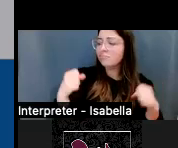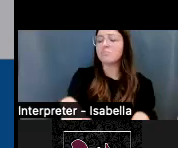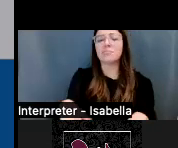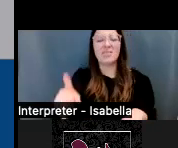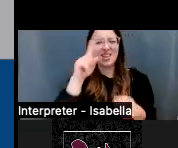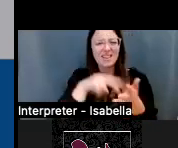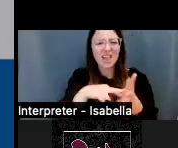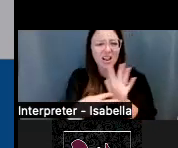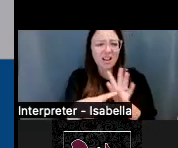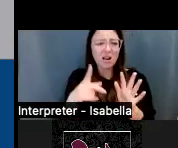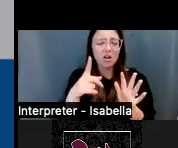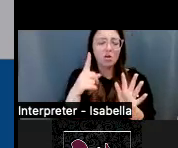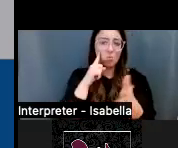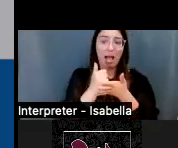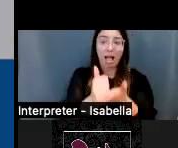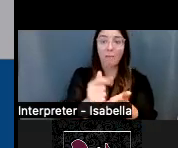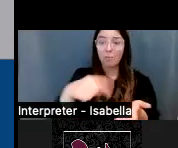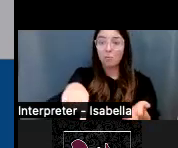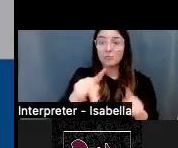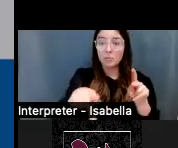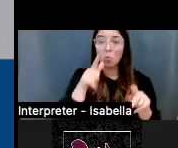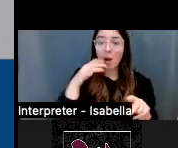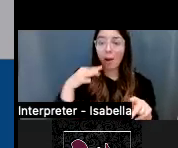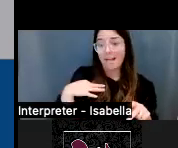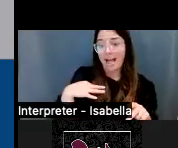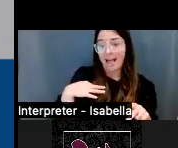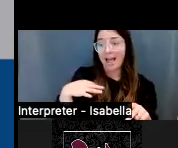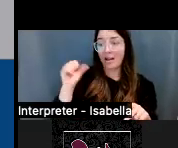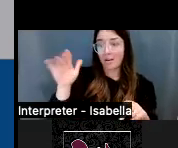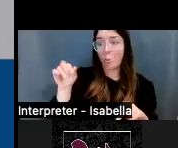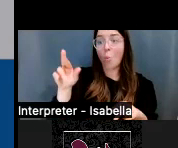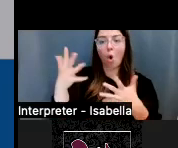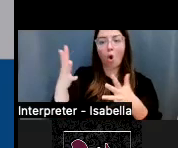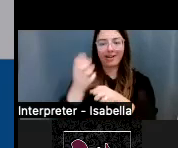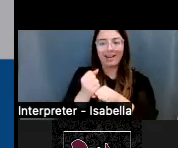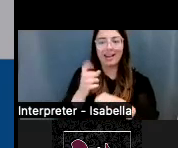individuals who are either applying for or receiving DRS